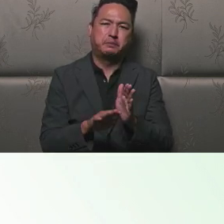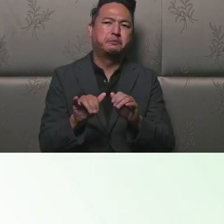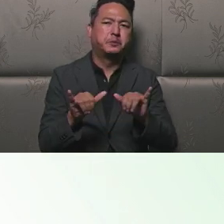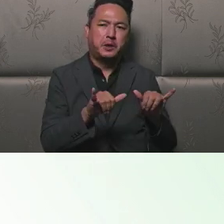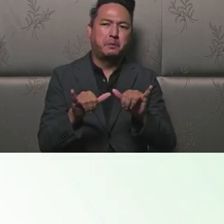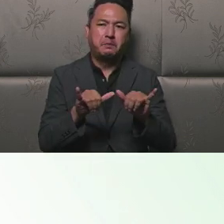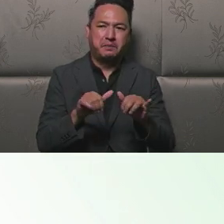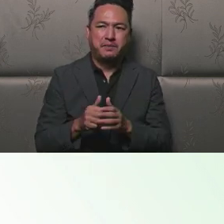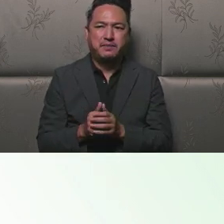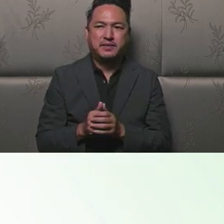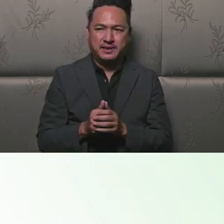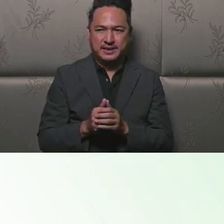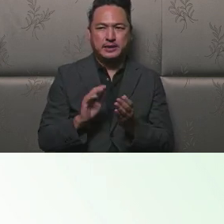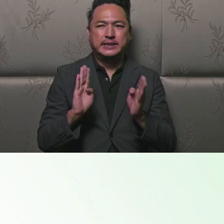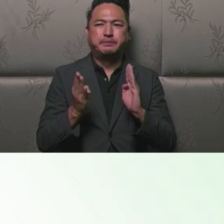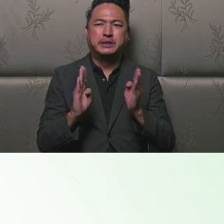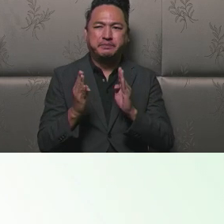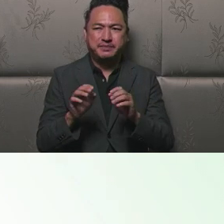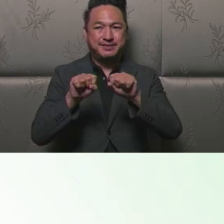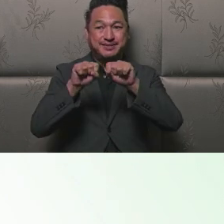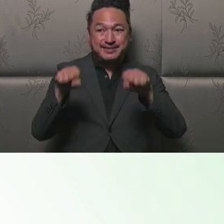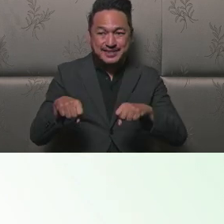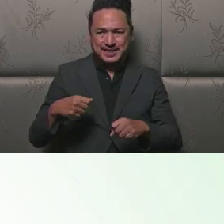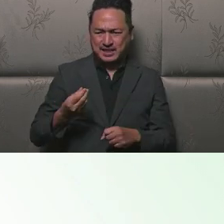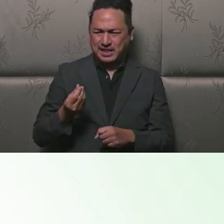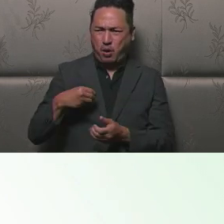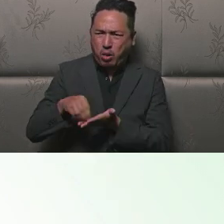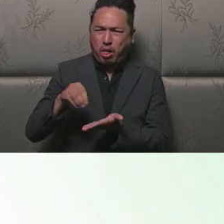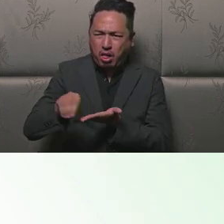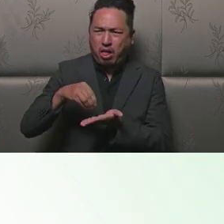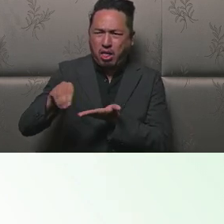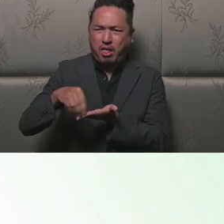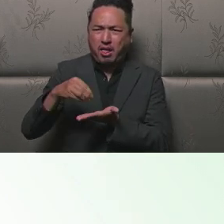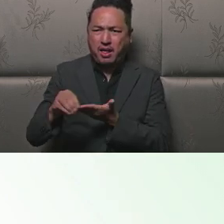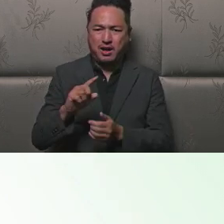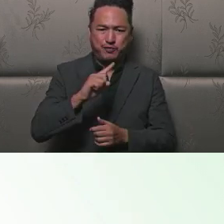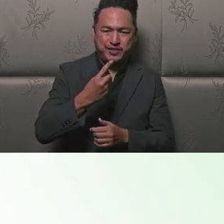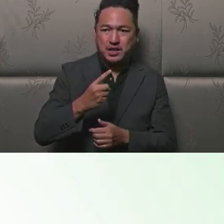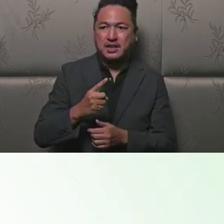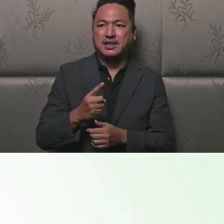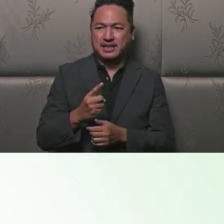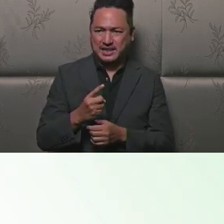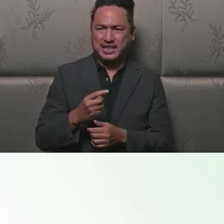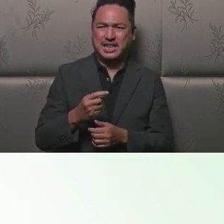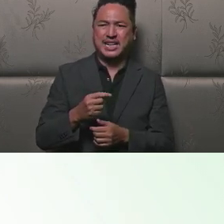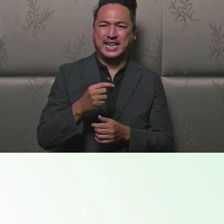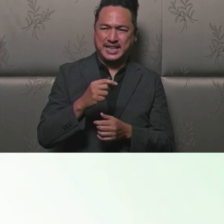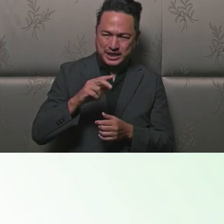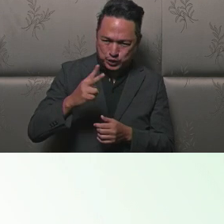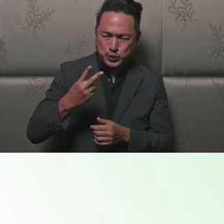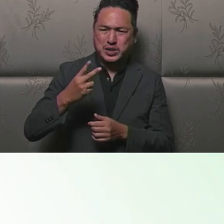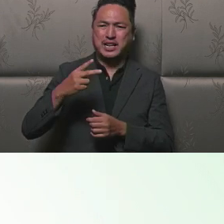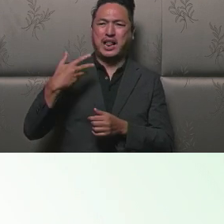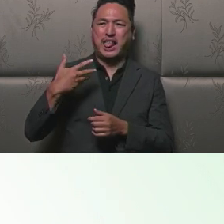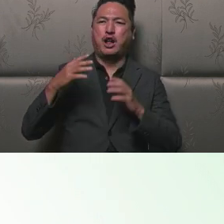university. To be an academic credit bank learner, the registration fee is 4,000 Korean won, which is roughly